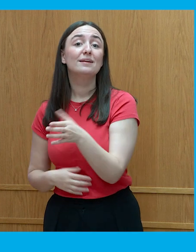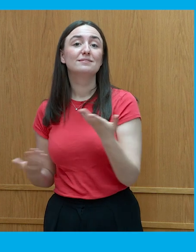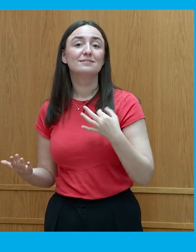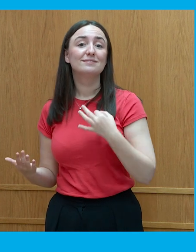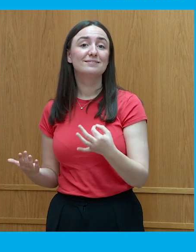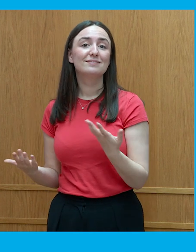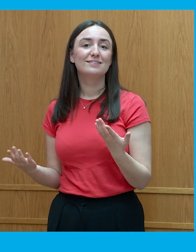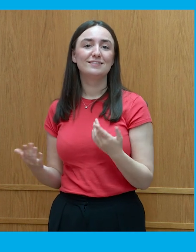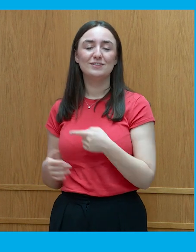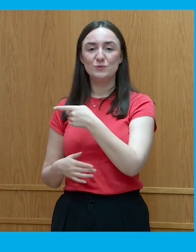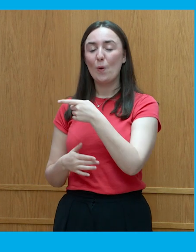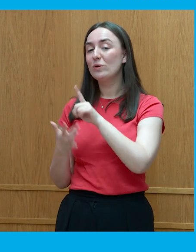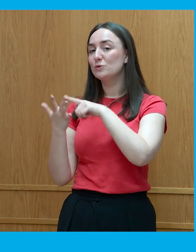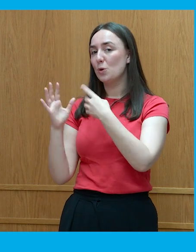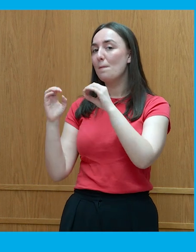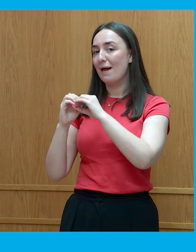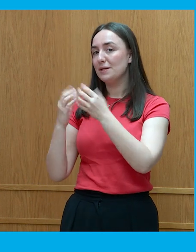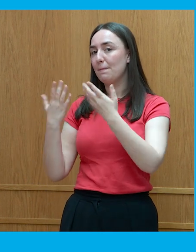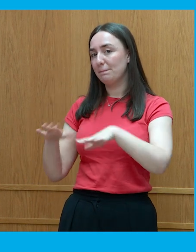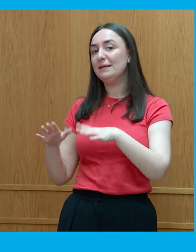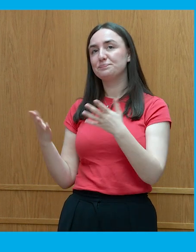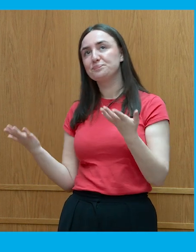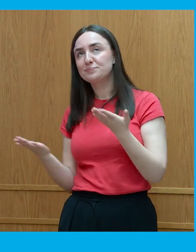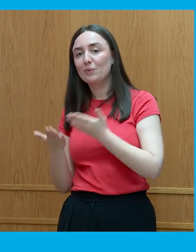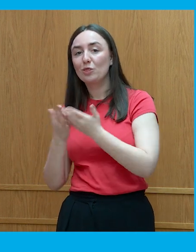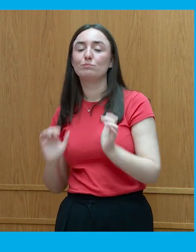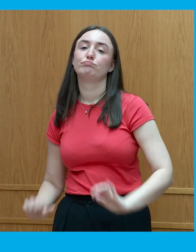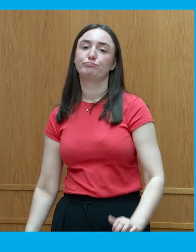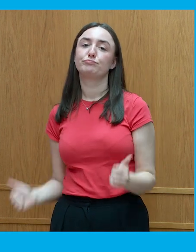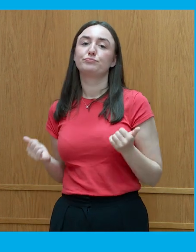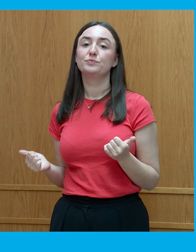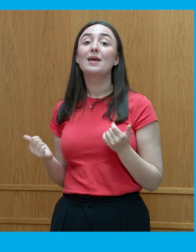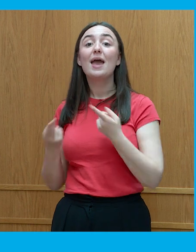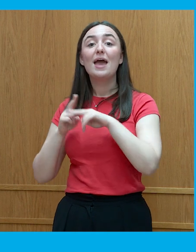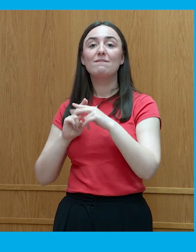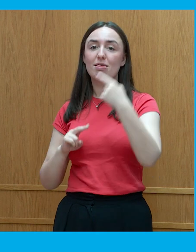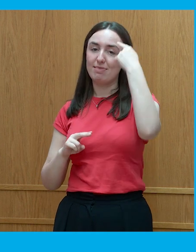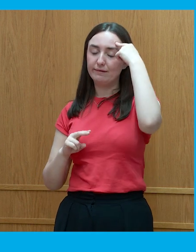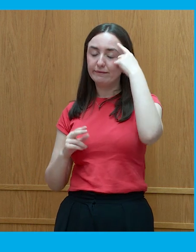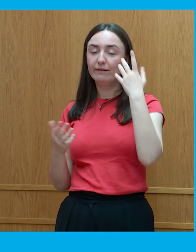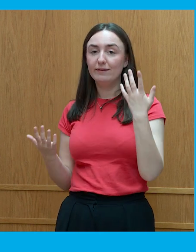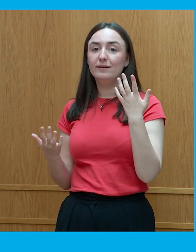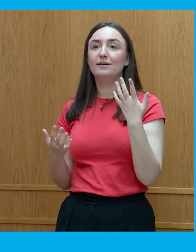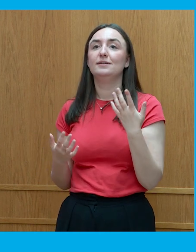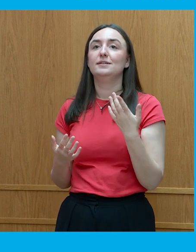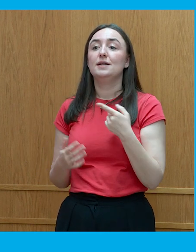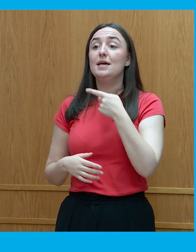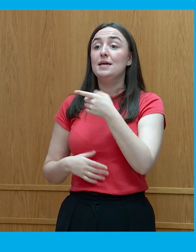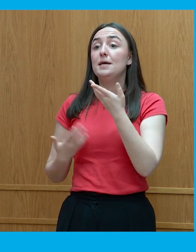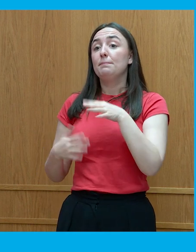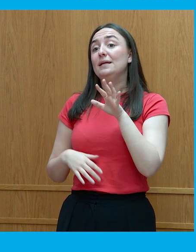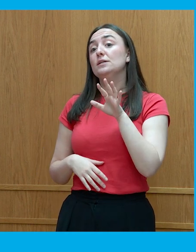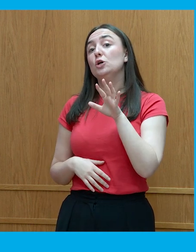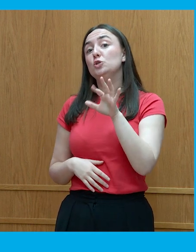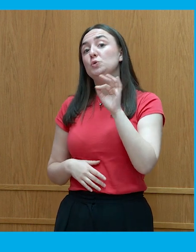And actually, Biden played this brilliantly. If you give him the benefit of the doubt, that he not only chose the time of his own